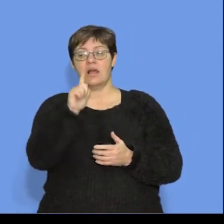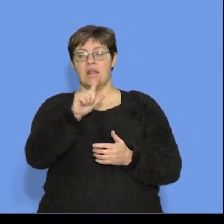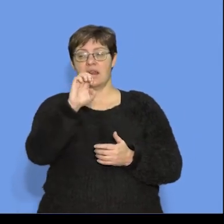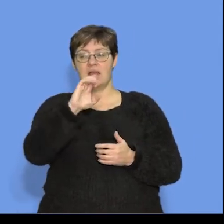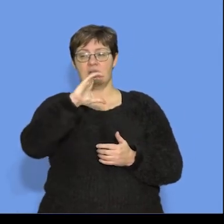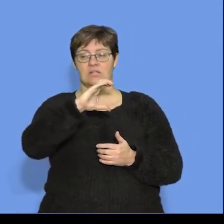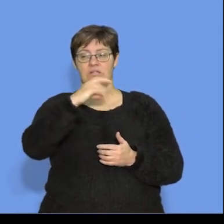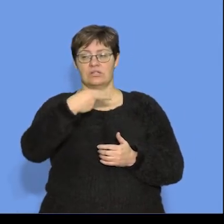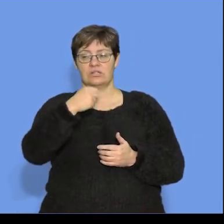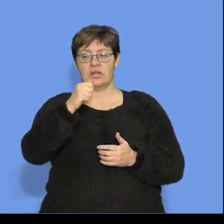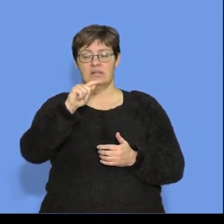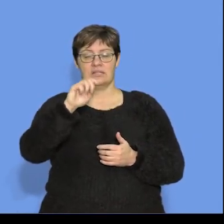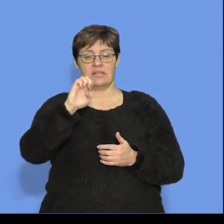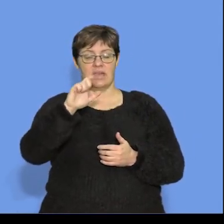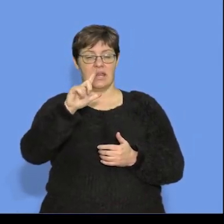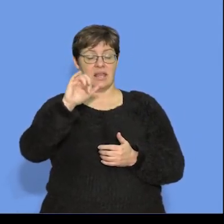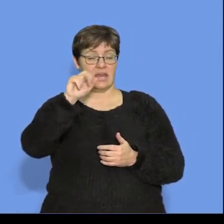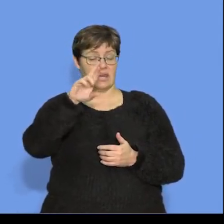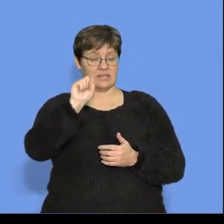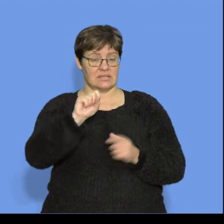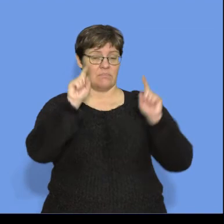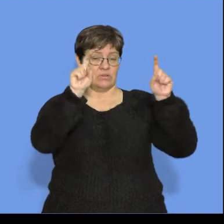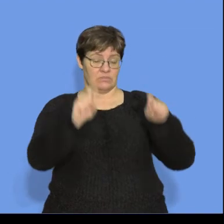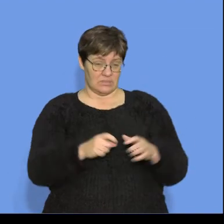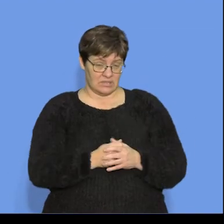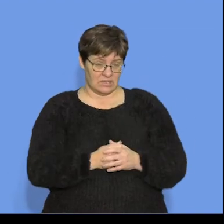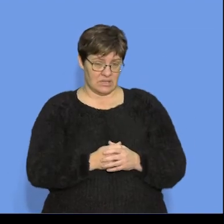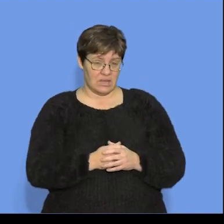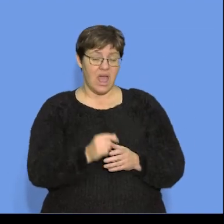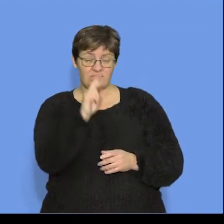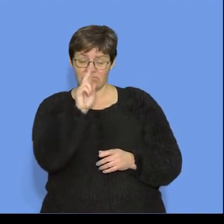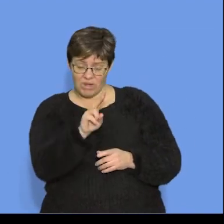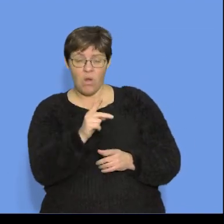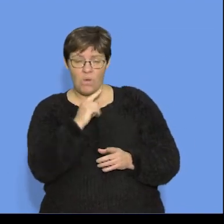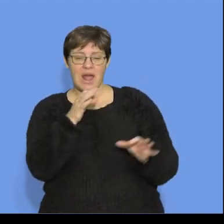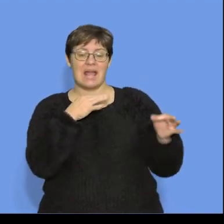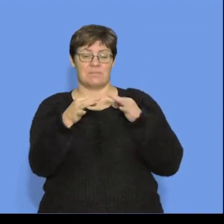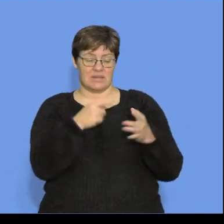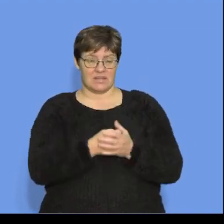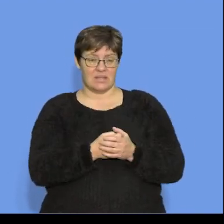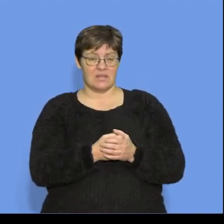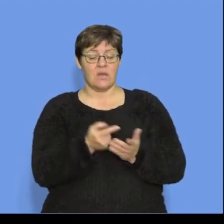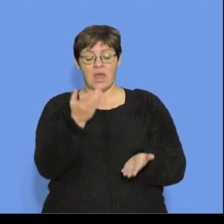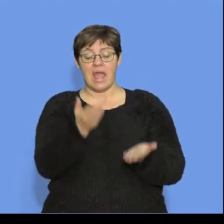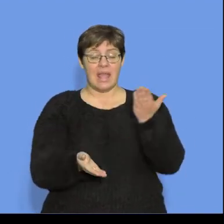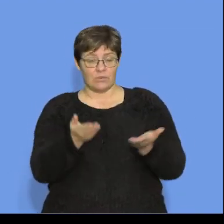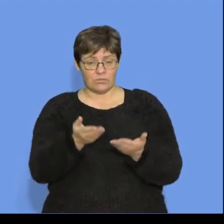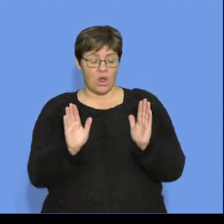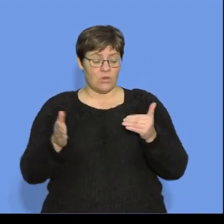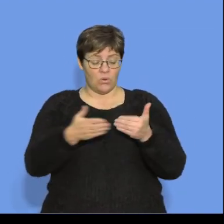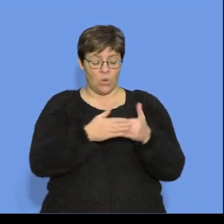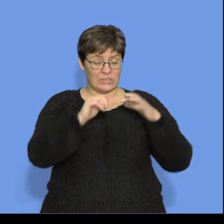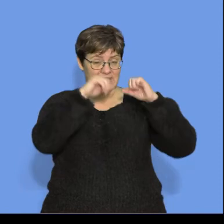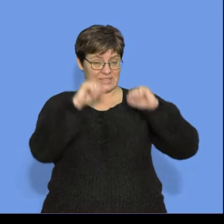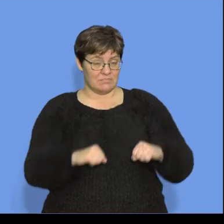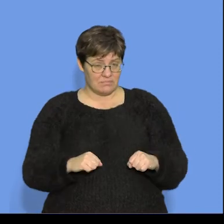that's the thing that we are going to spend a few seconds on as we look at it. When the chemical equilibrium in a closed